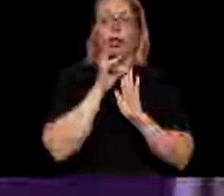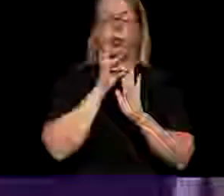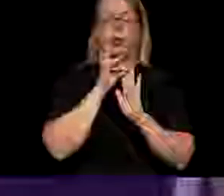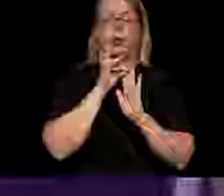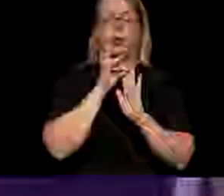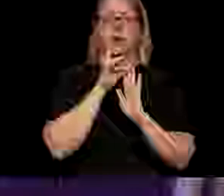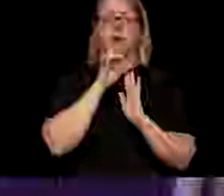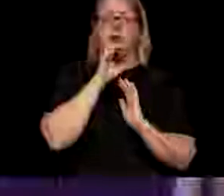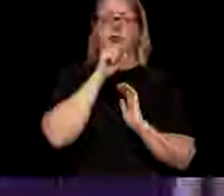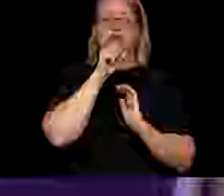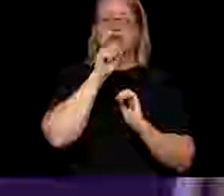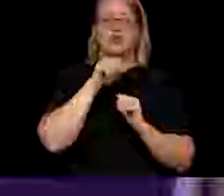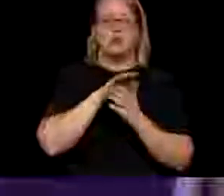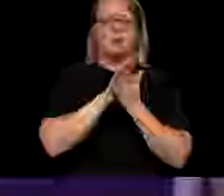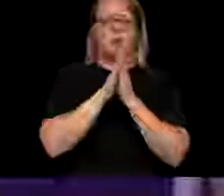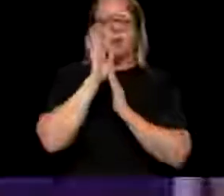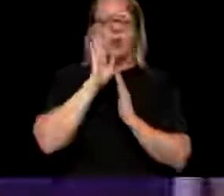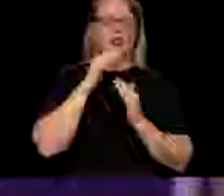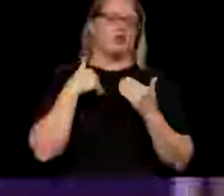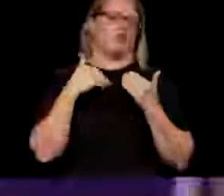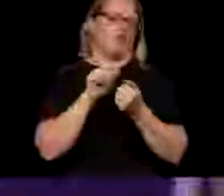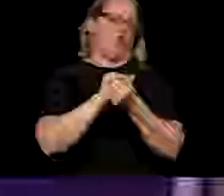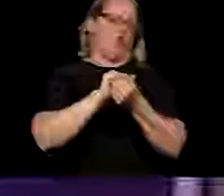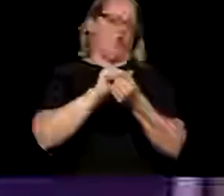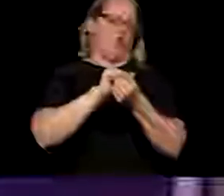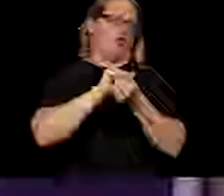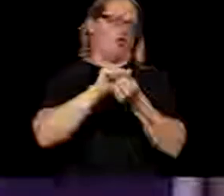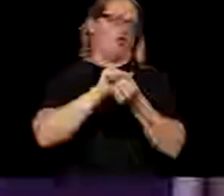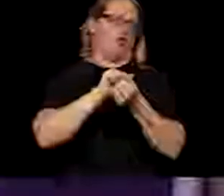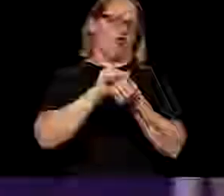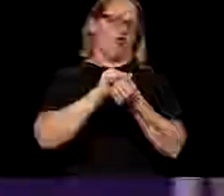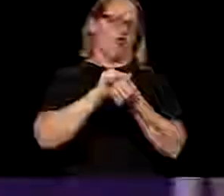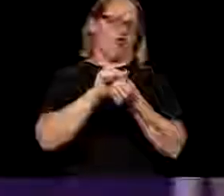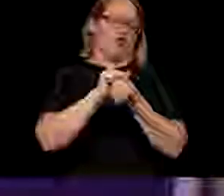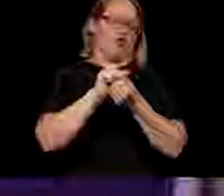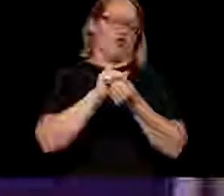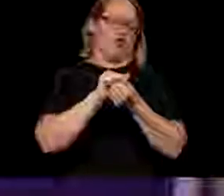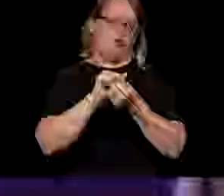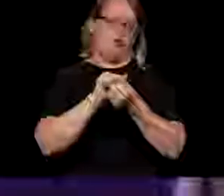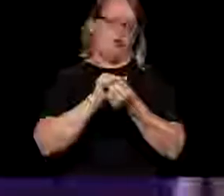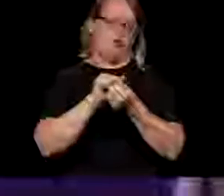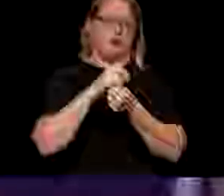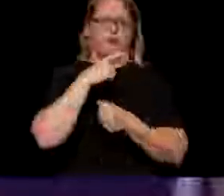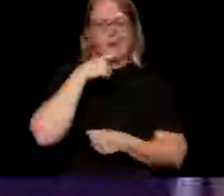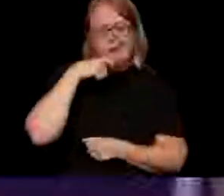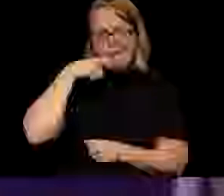get all of that paint out, dry it with a paper towel.